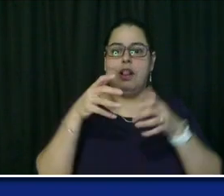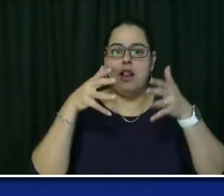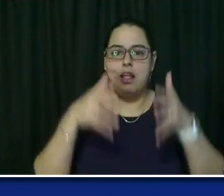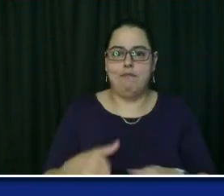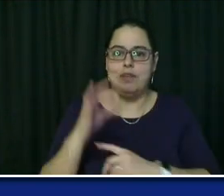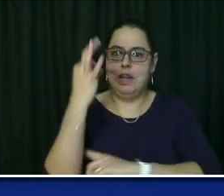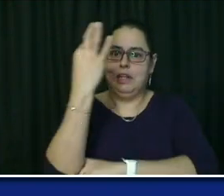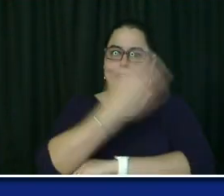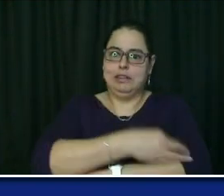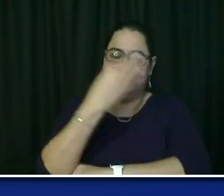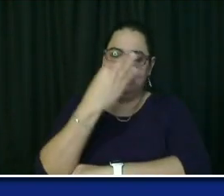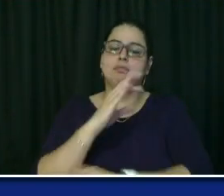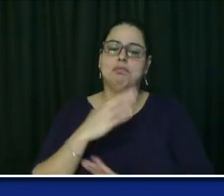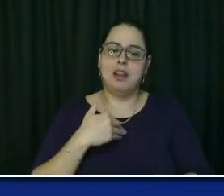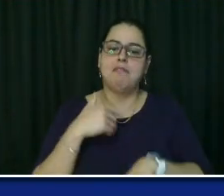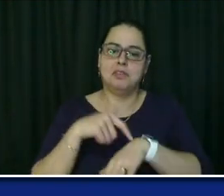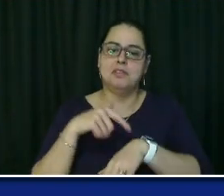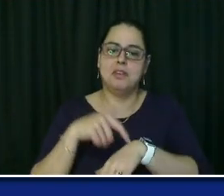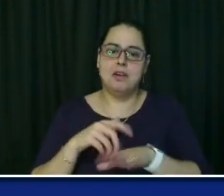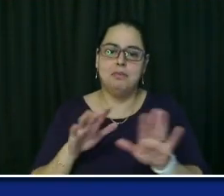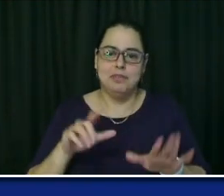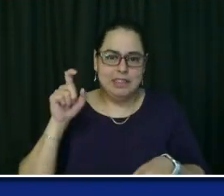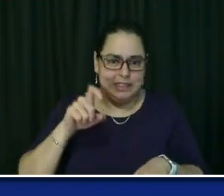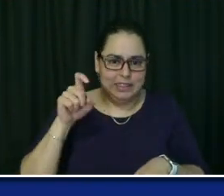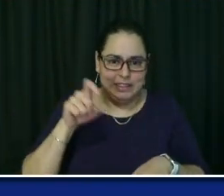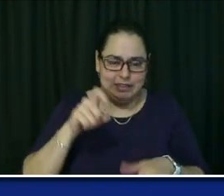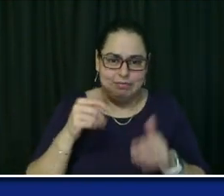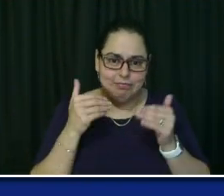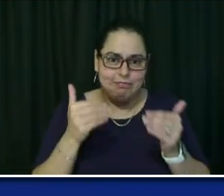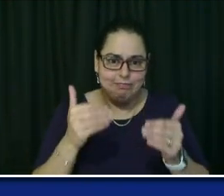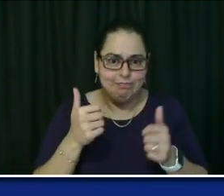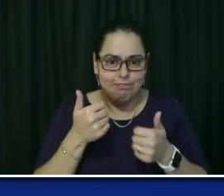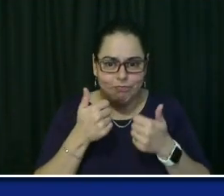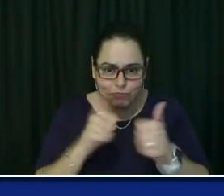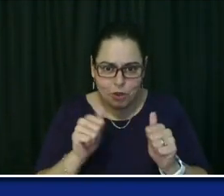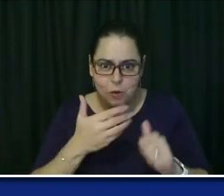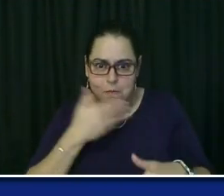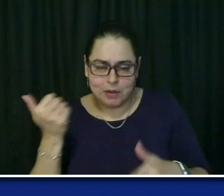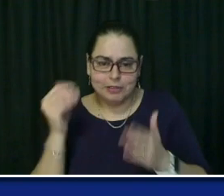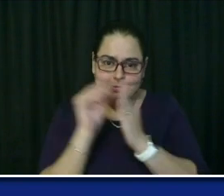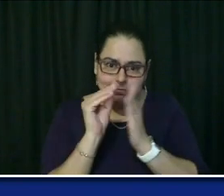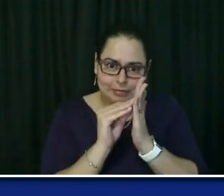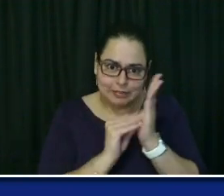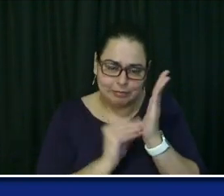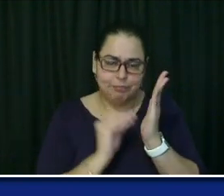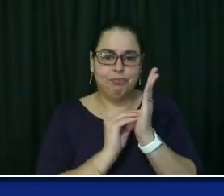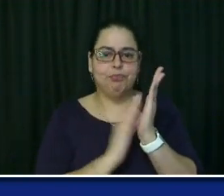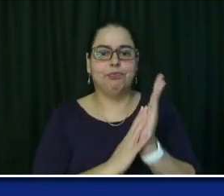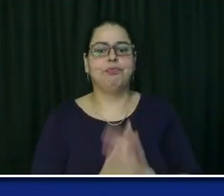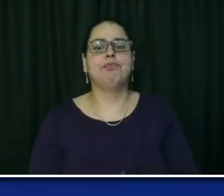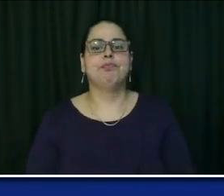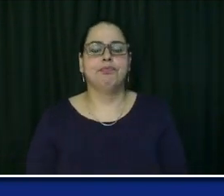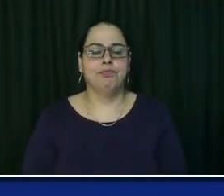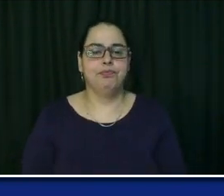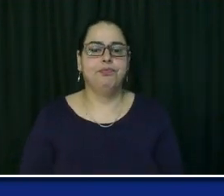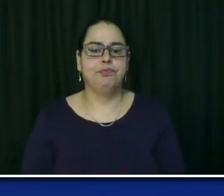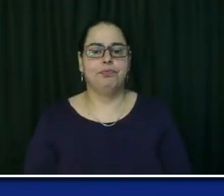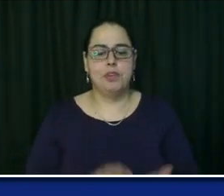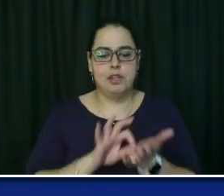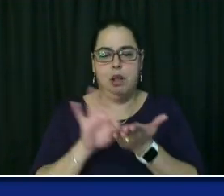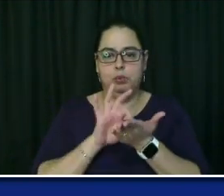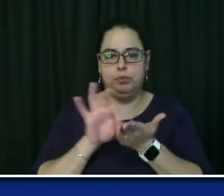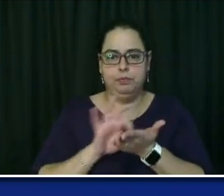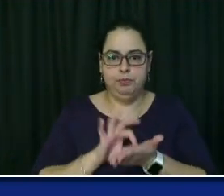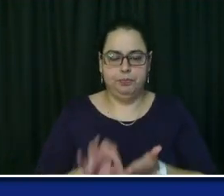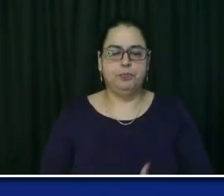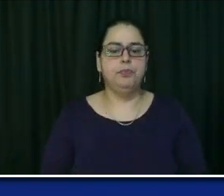of us. There's been some court action. That'll be resolved. If it resolves itself and we get additional time to complete the